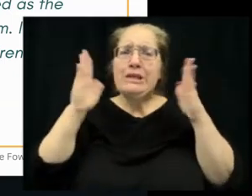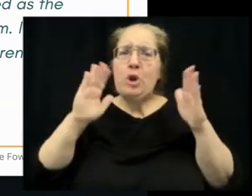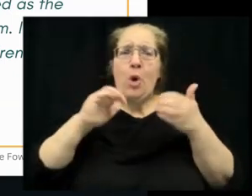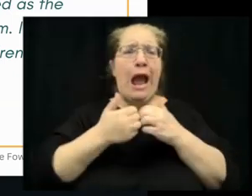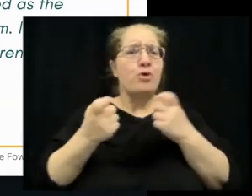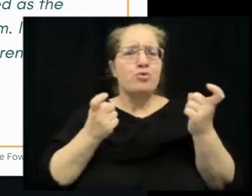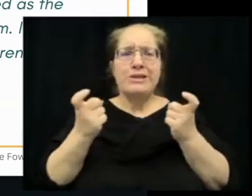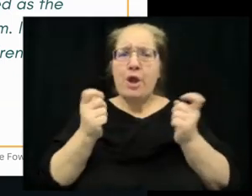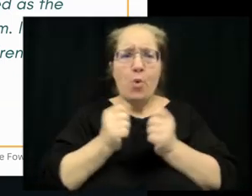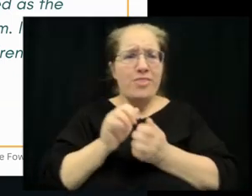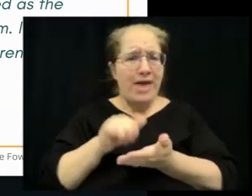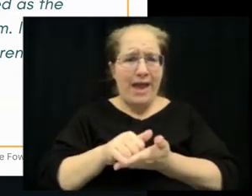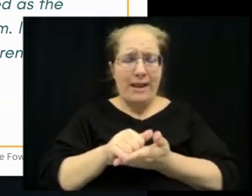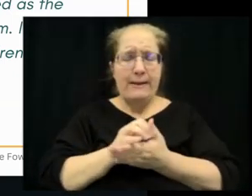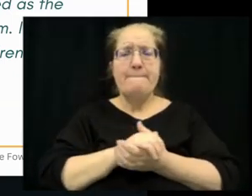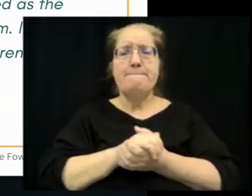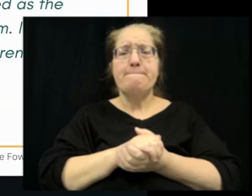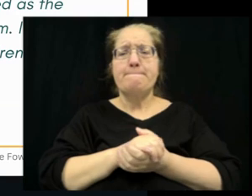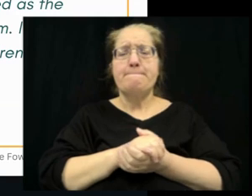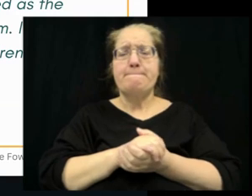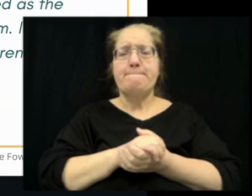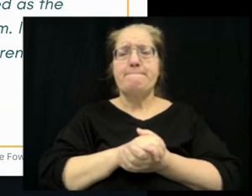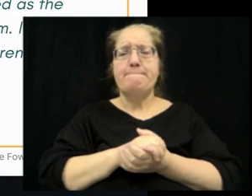But I